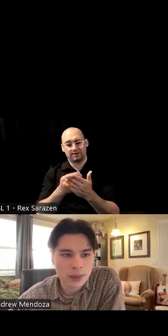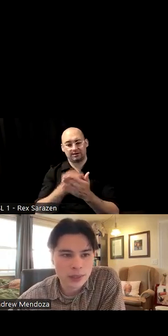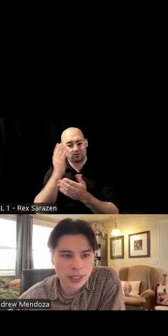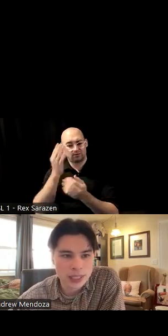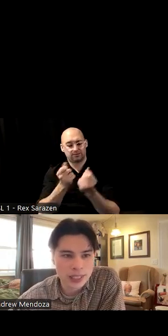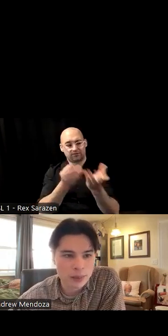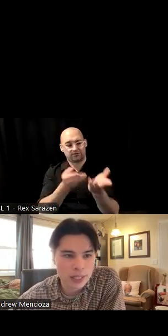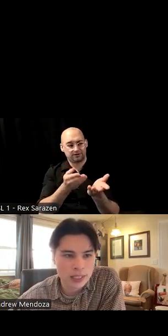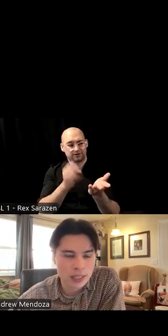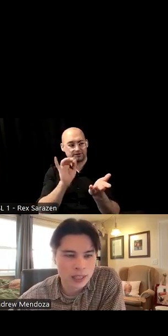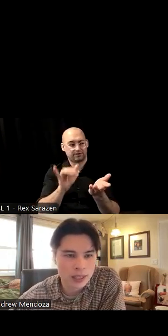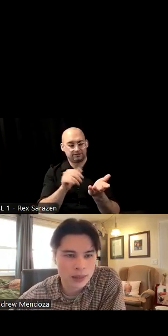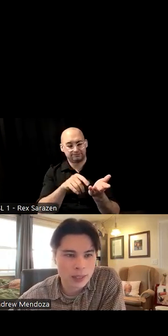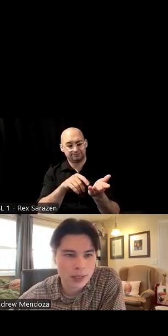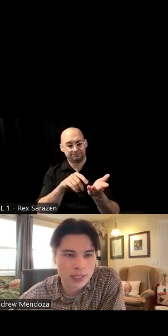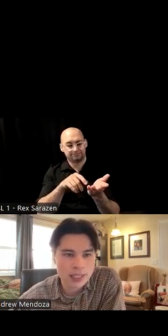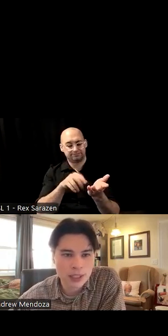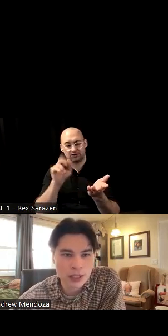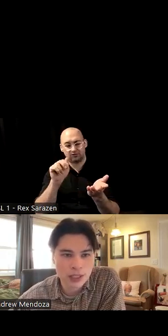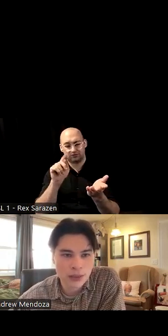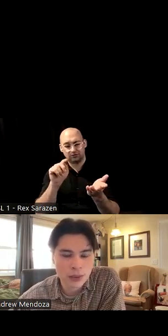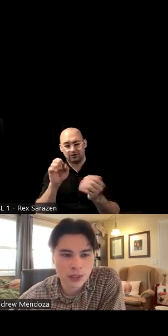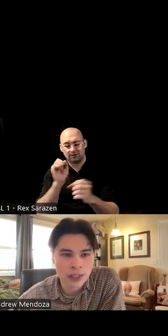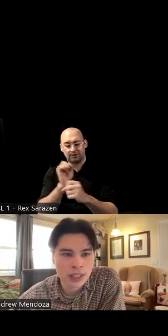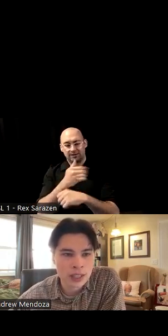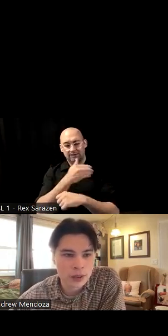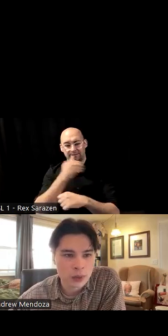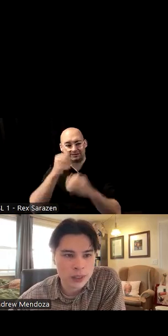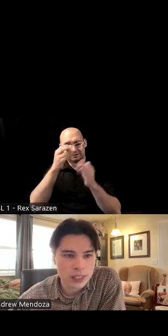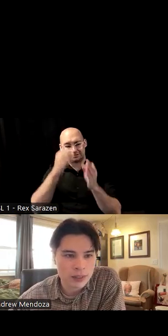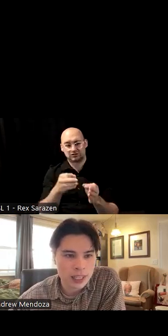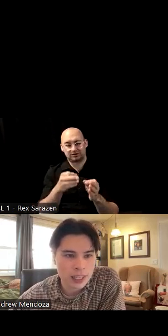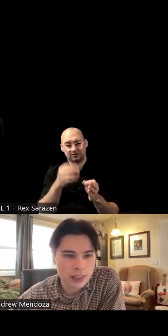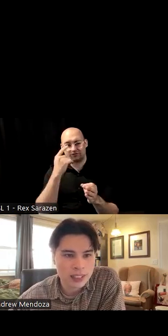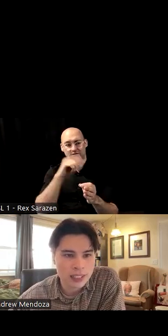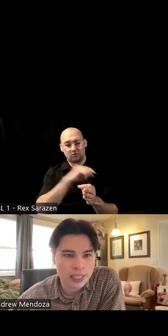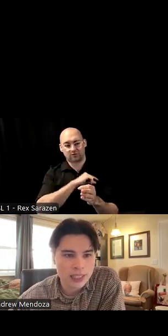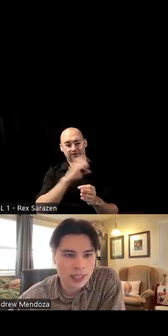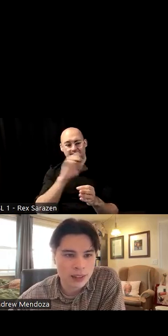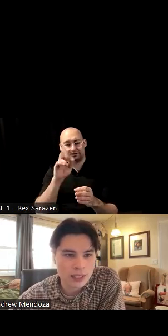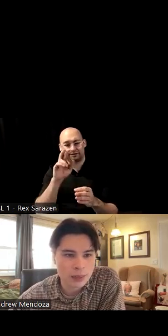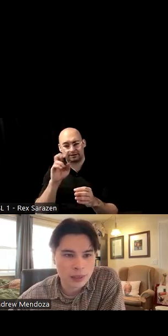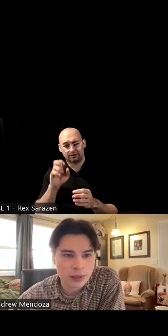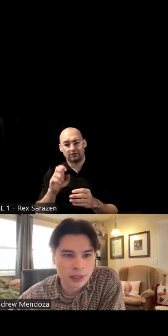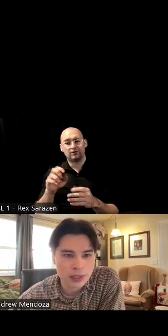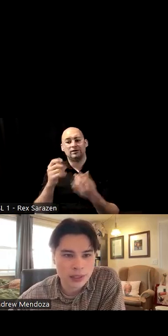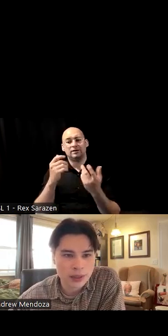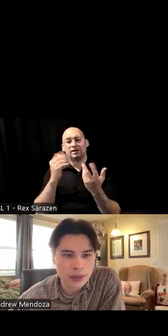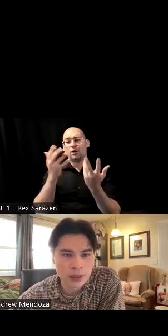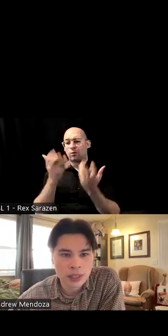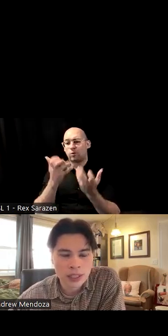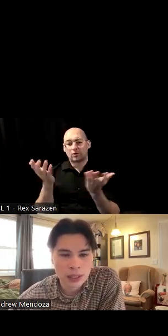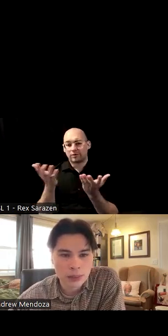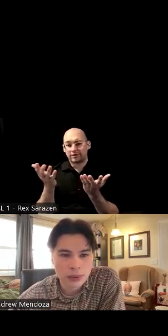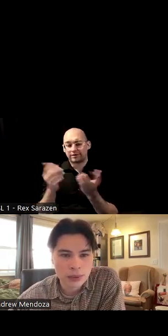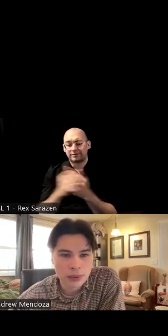to them so that they can make the best decisions for quality of care. The intent of this bill is